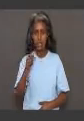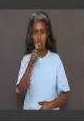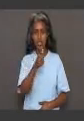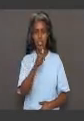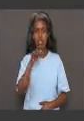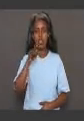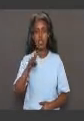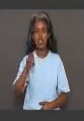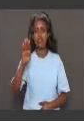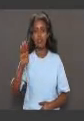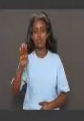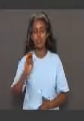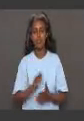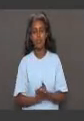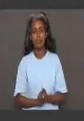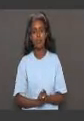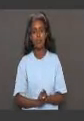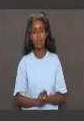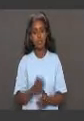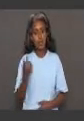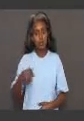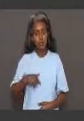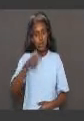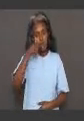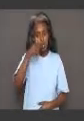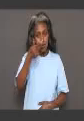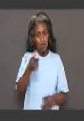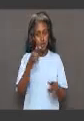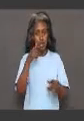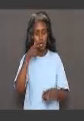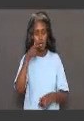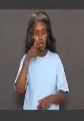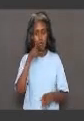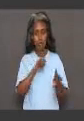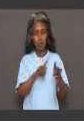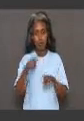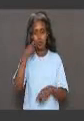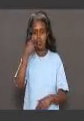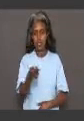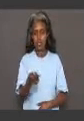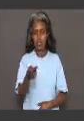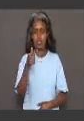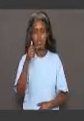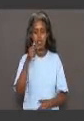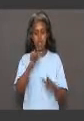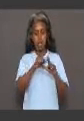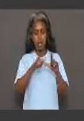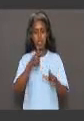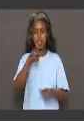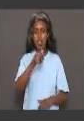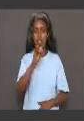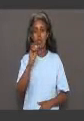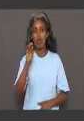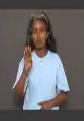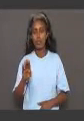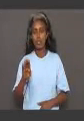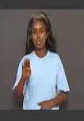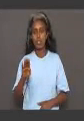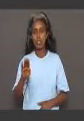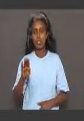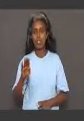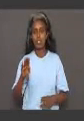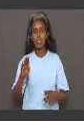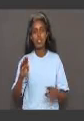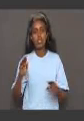AXB. We may also say that angle AOB